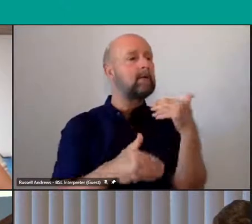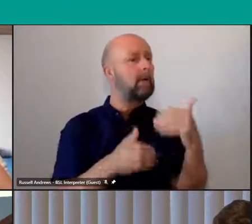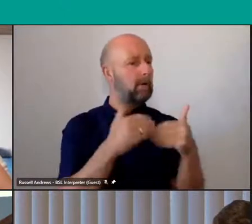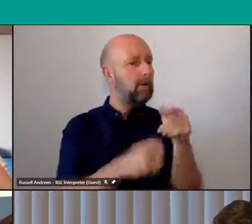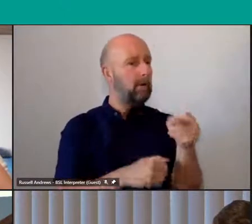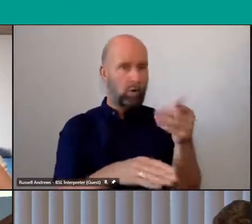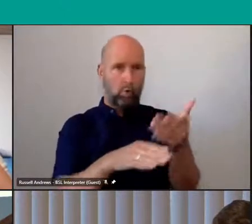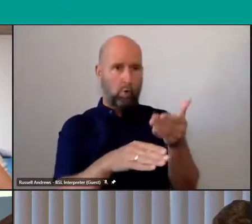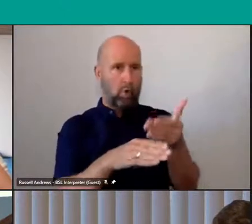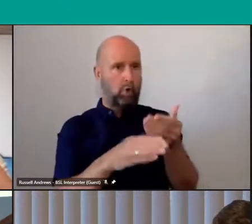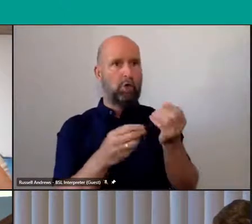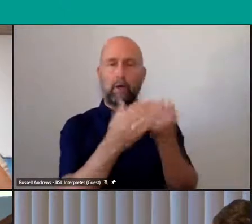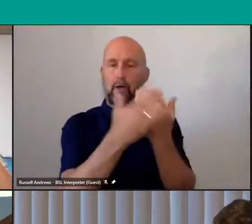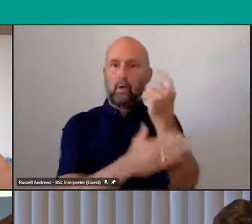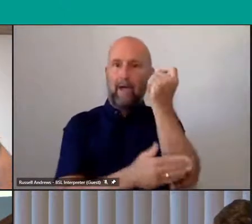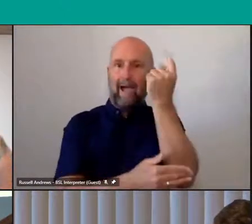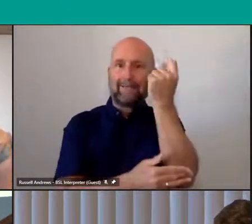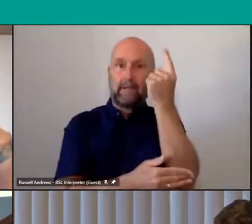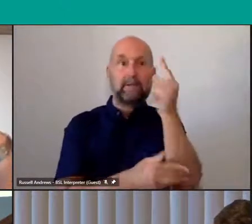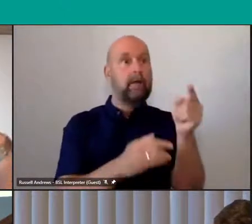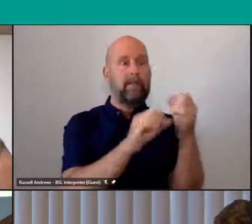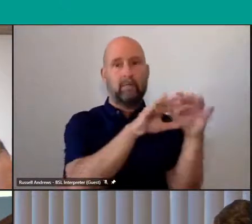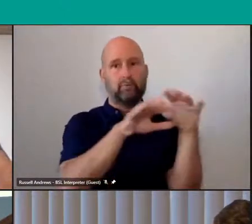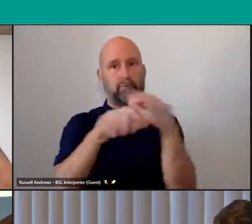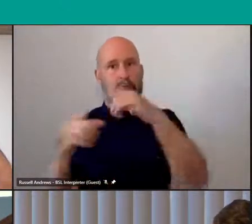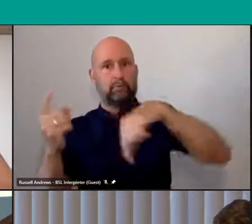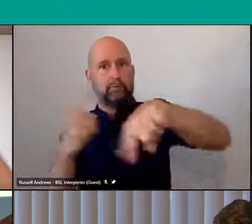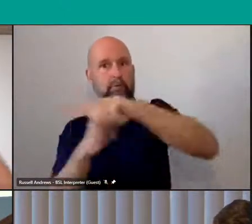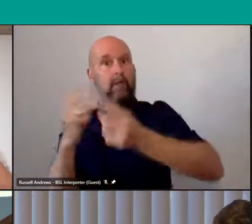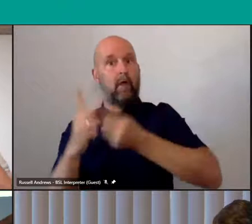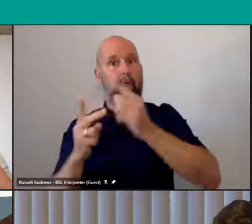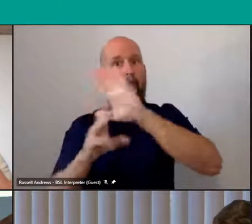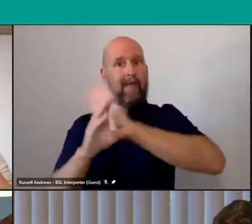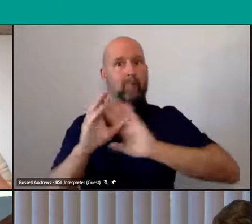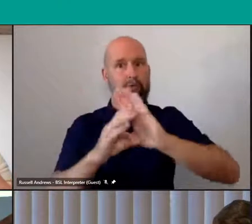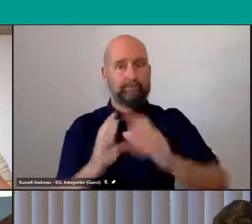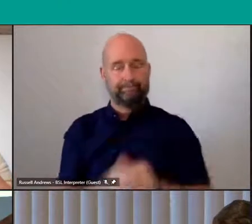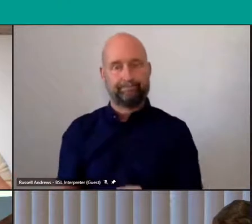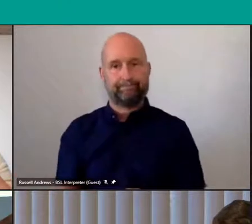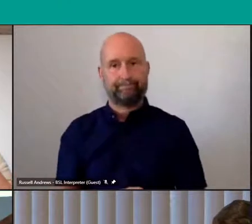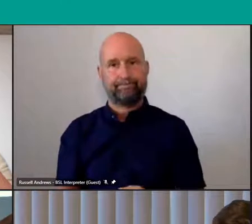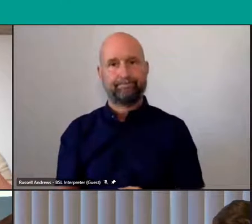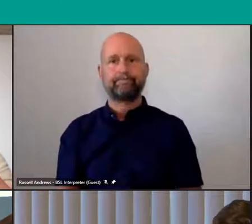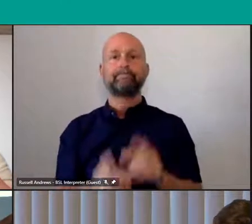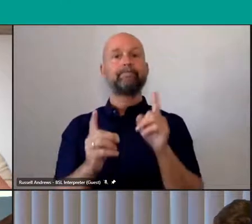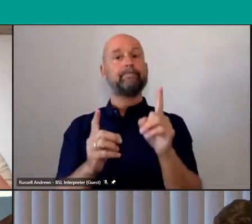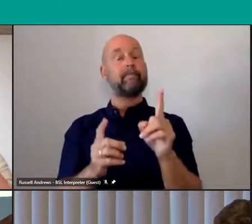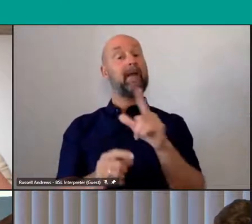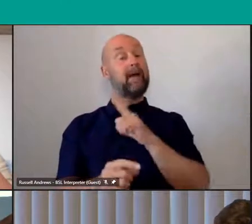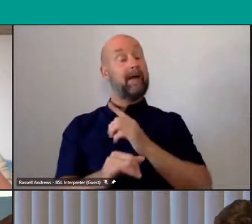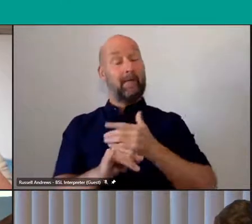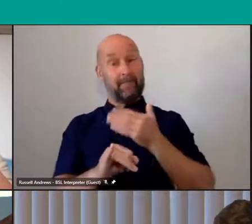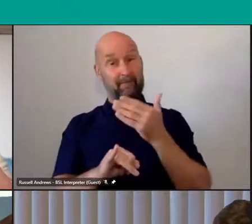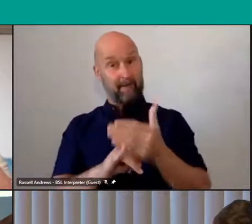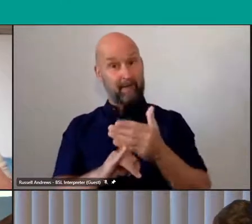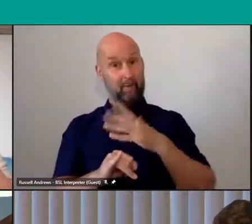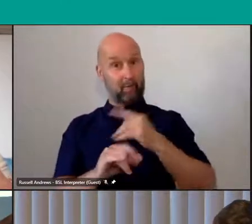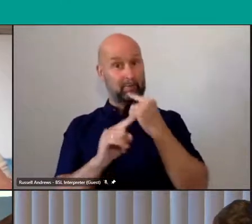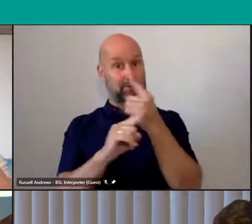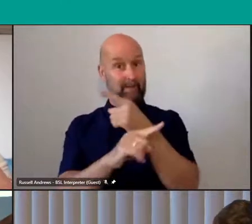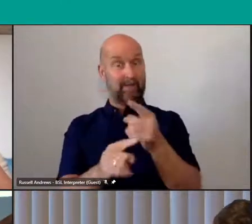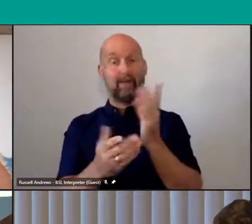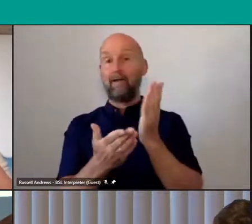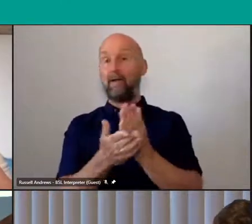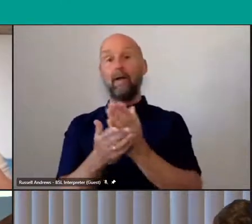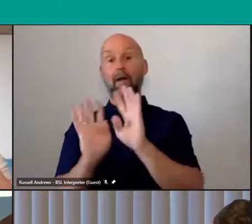forward innovation in trying to get to tackle inequality. Now, to finish, the final thing I'll say is that we are very clear